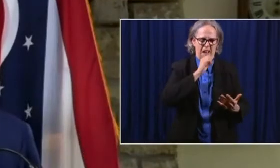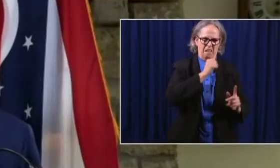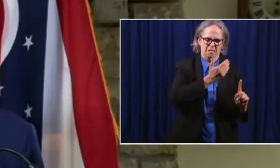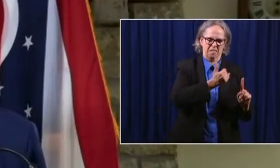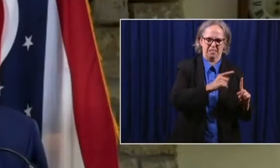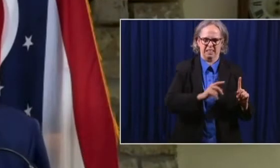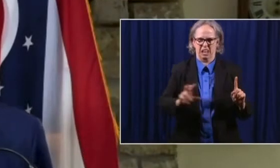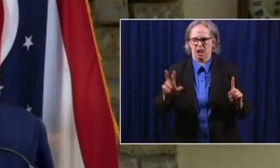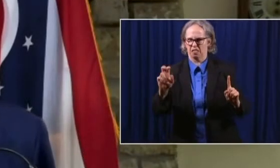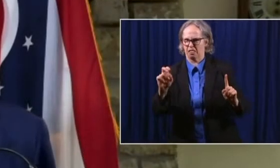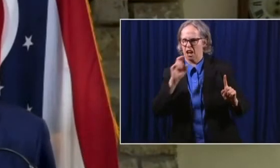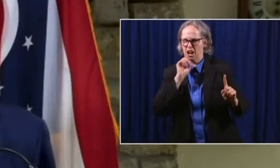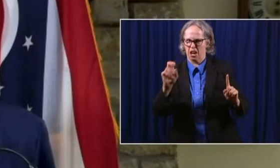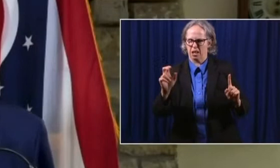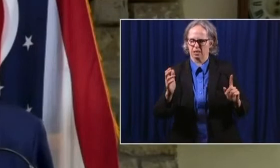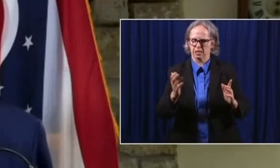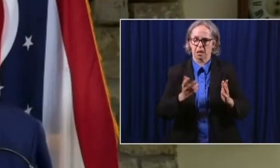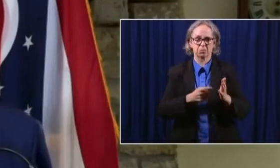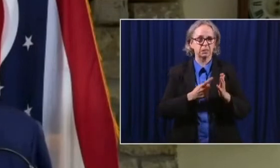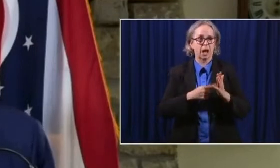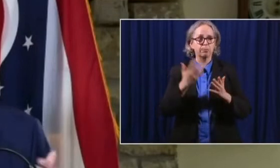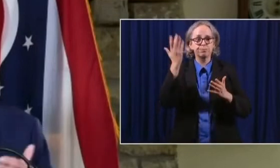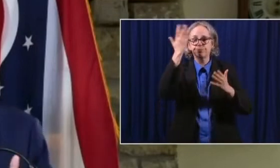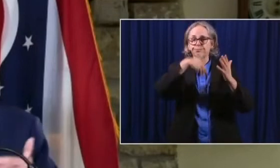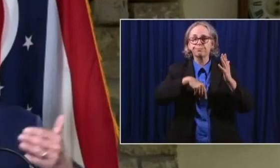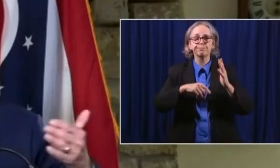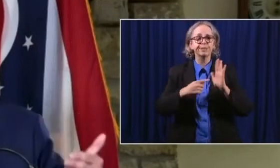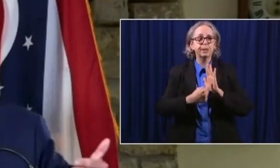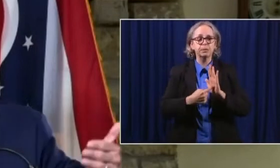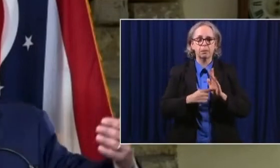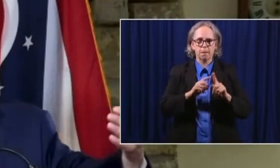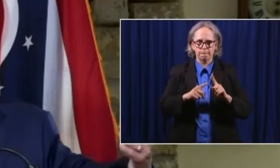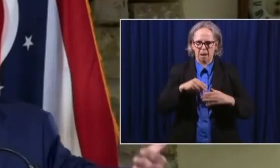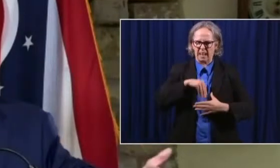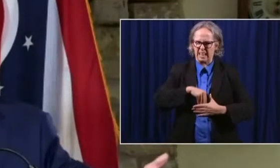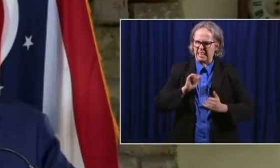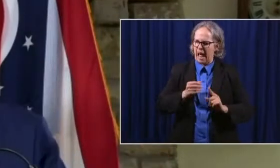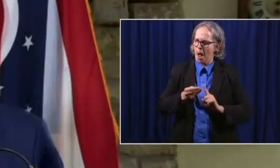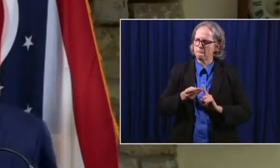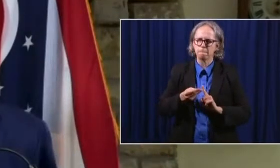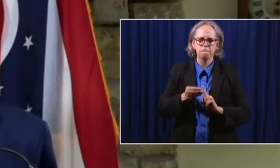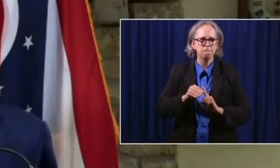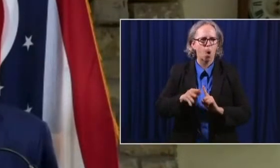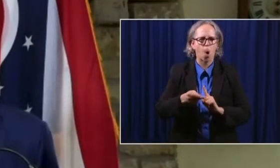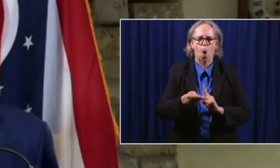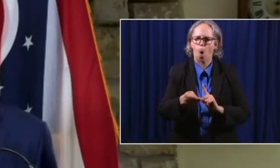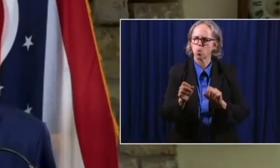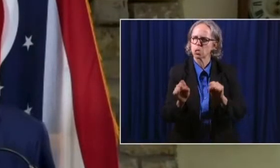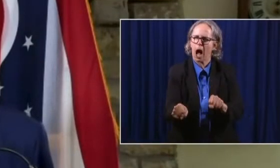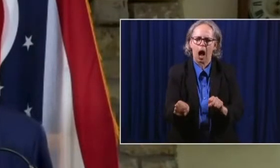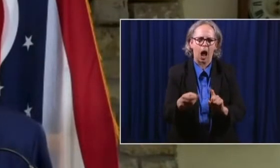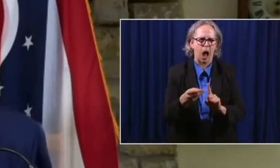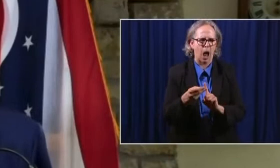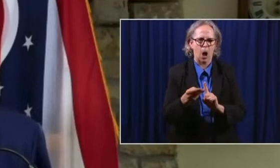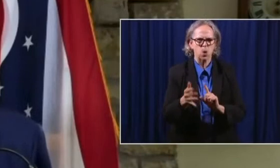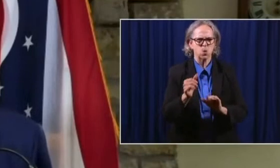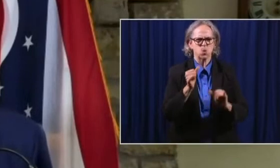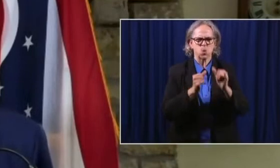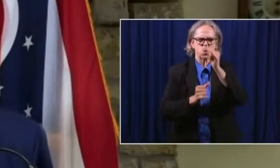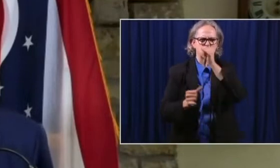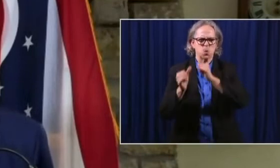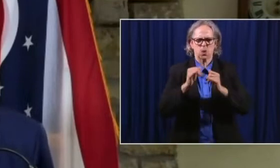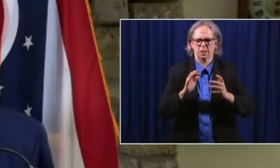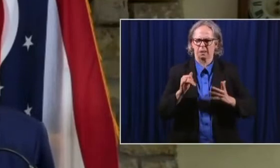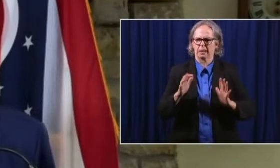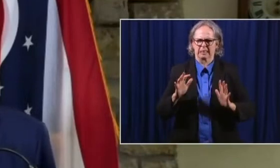symptoms many times don't show up, but they can be carriers. They can have that. So we think the protocol that we have